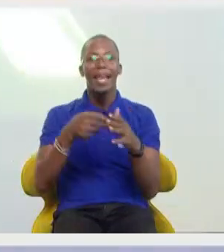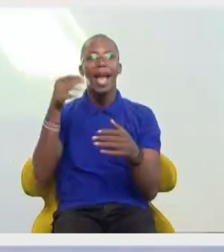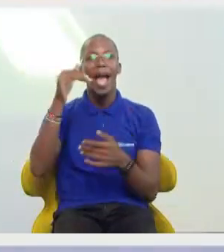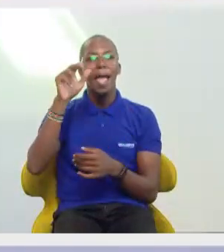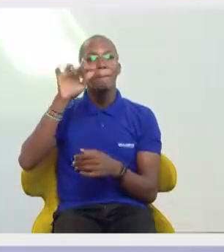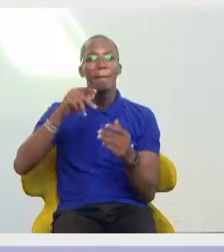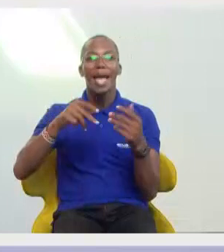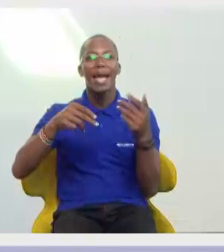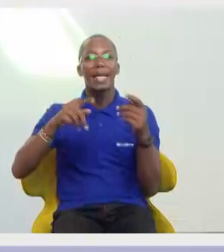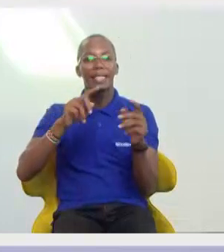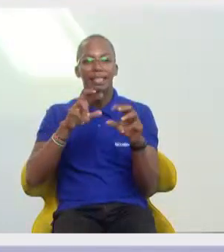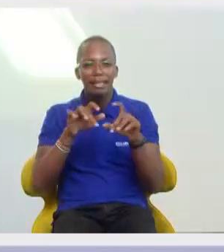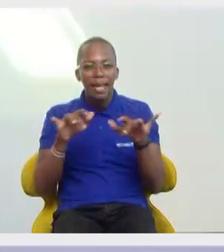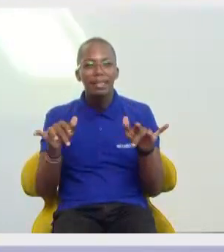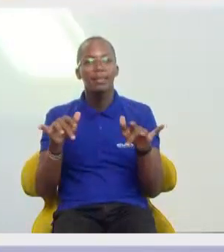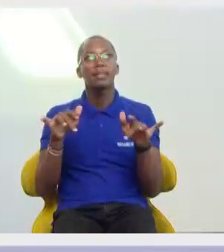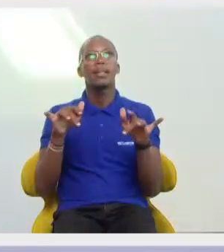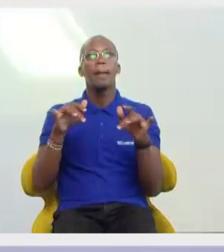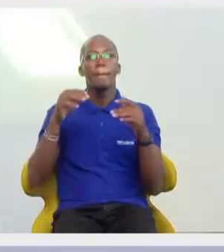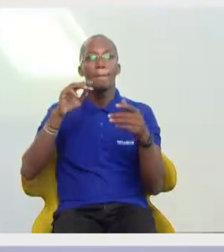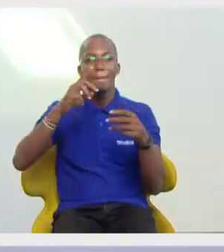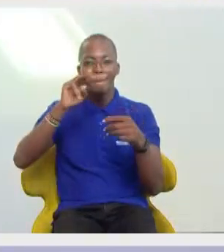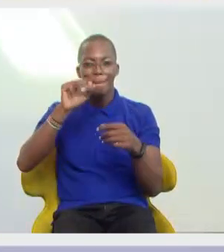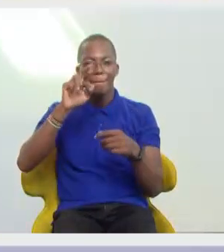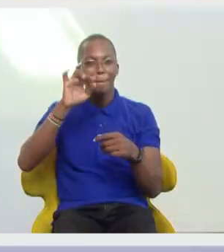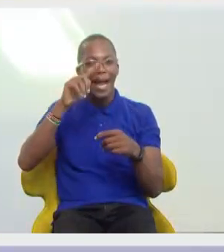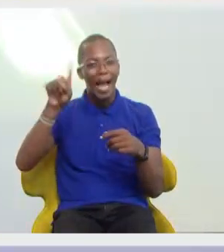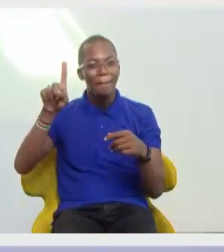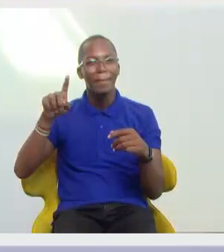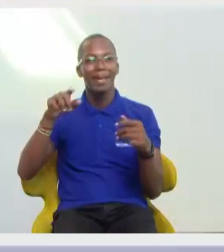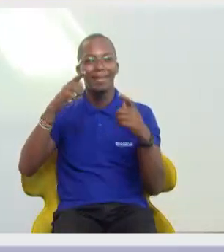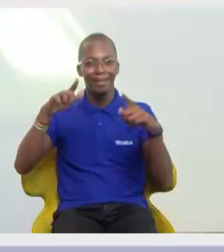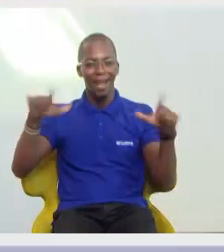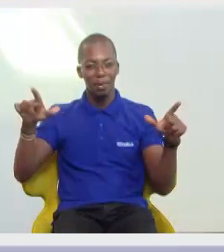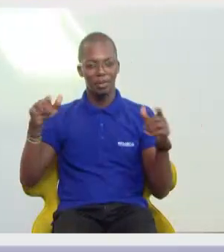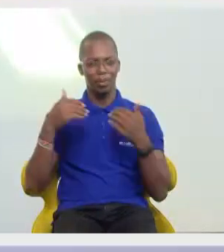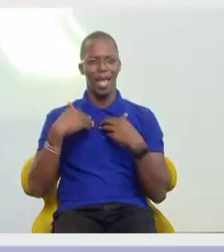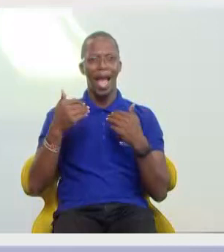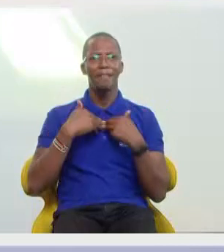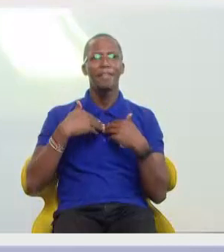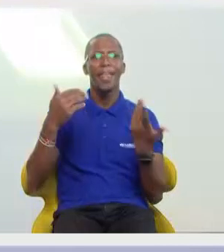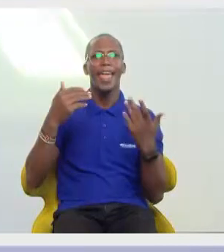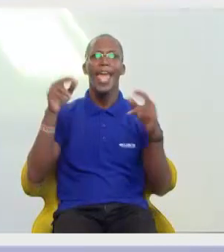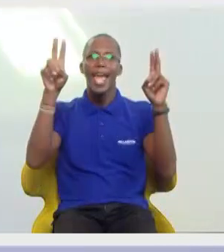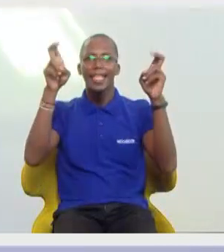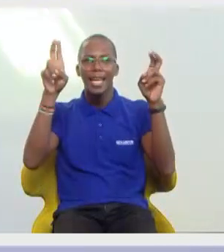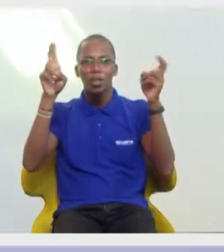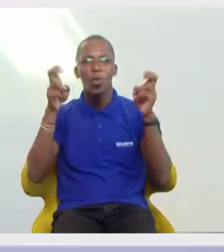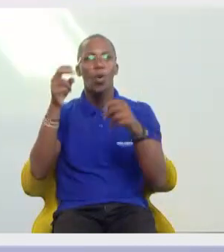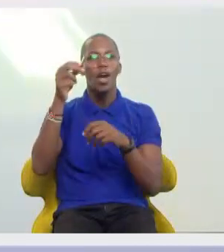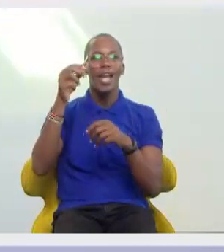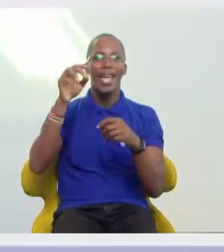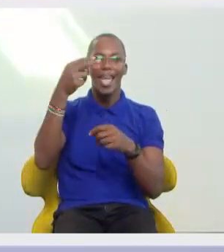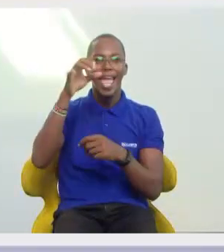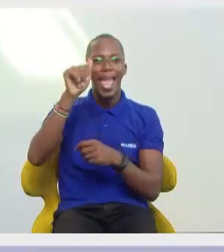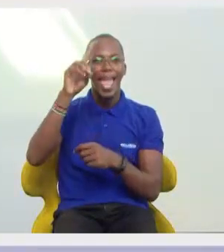Language. Under the HTML, we have the headings, we have the title, and then we have the closing